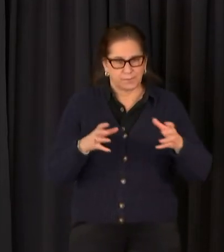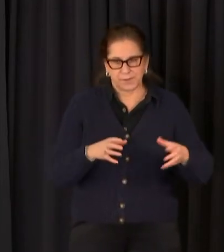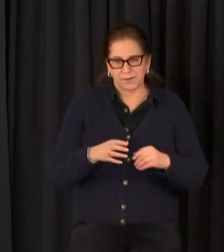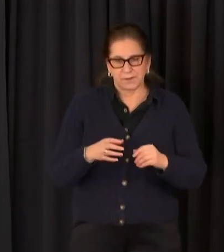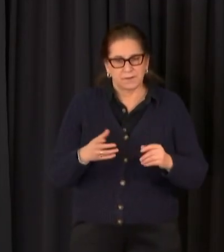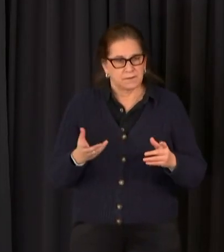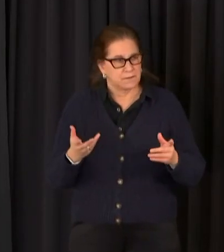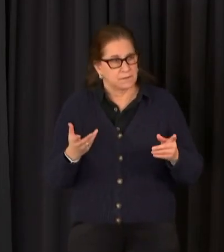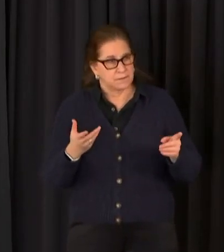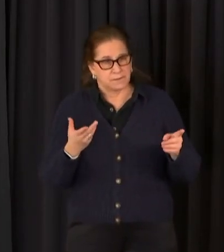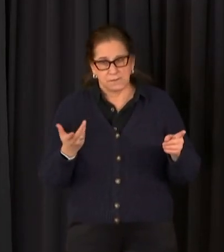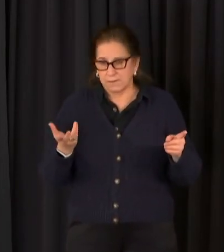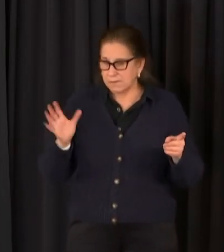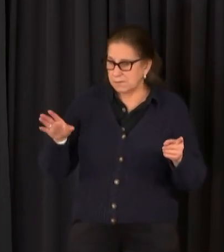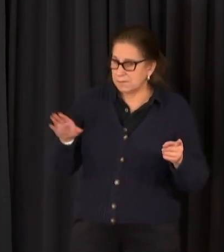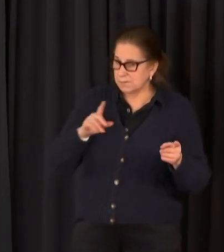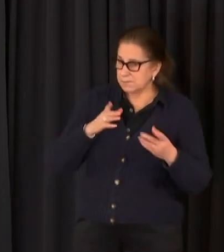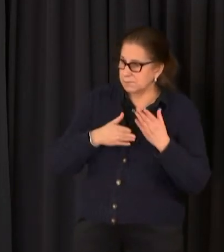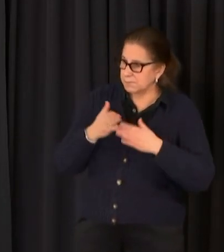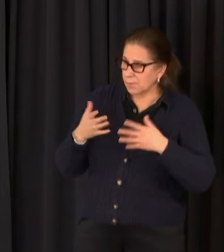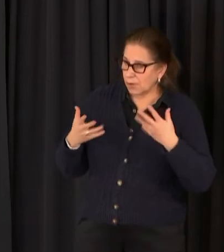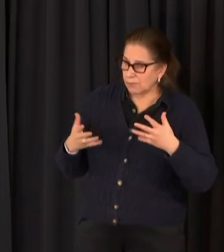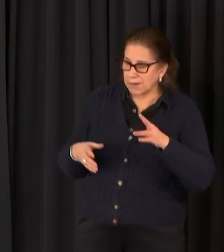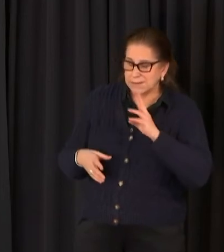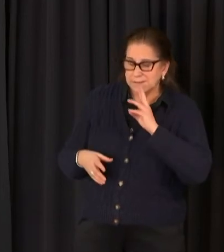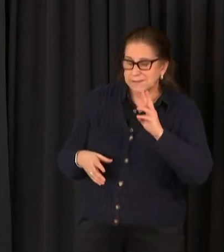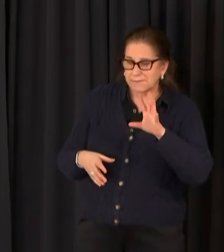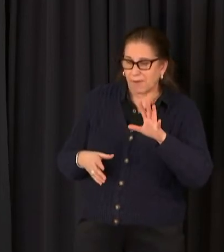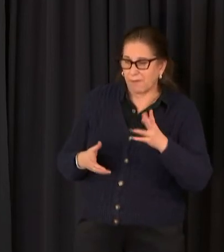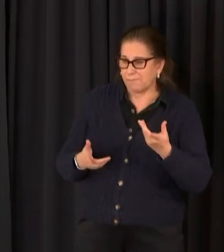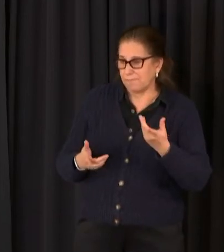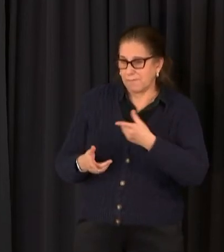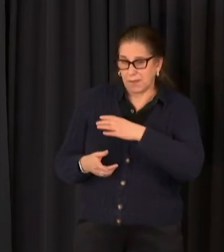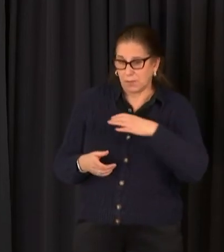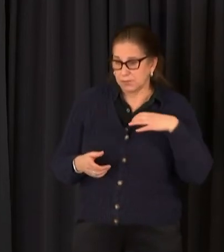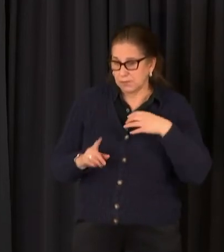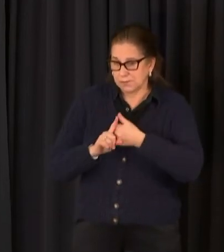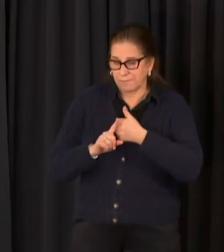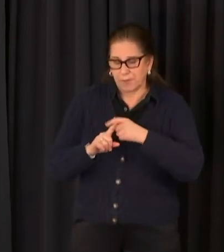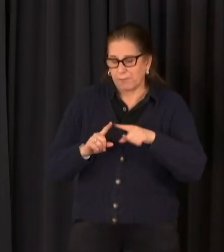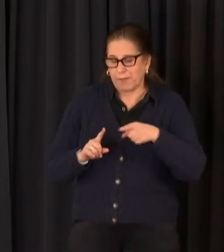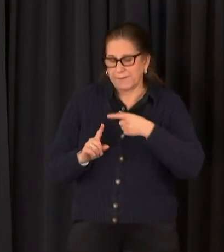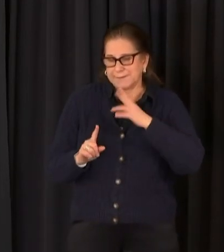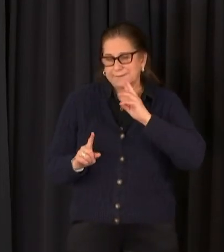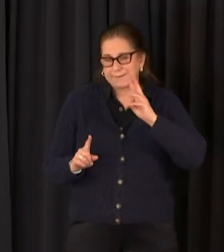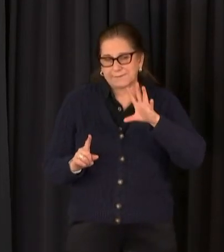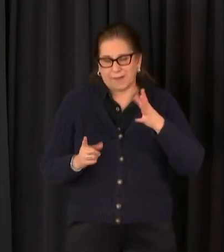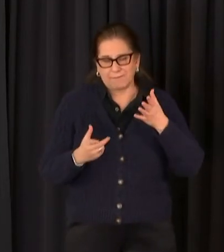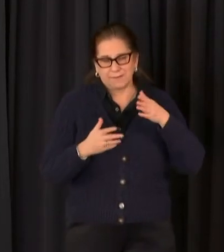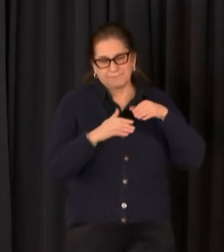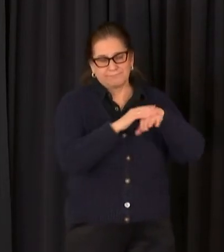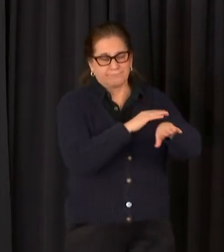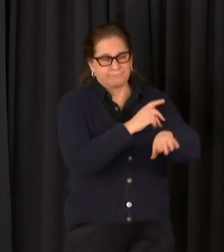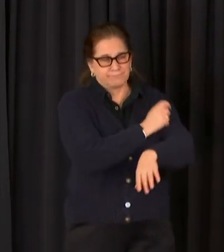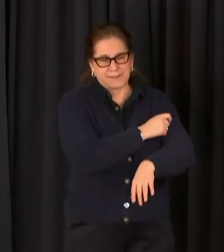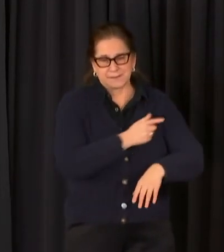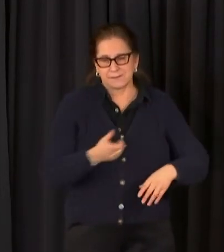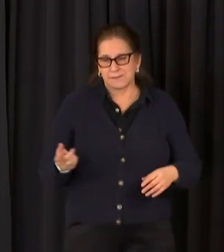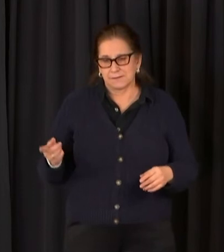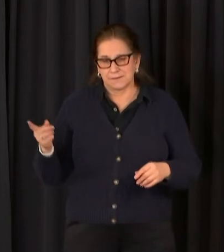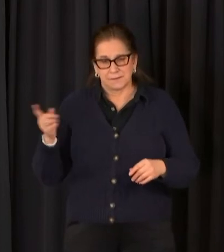I'm sorry, what do you mean Some by of that? them are over 65, so they were vaccinated before that. Got it. And